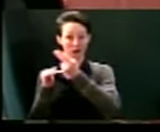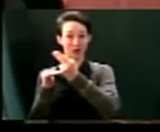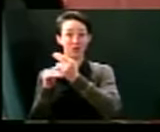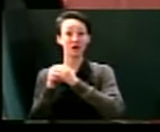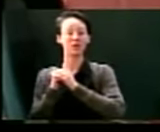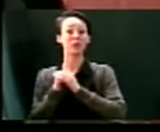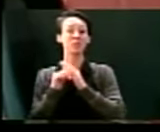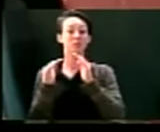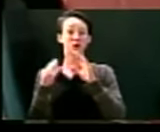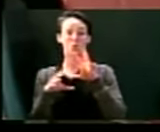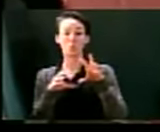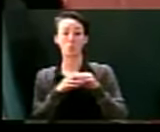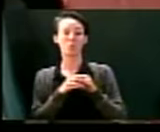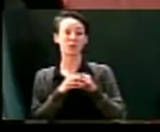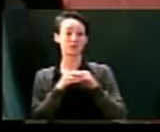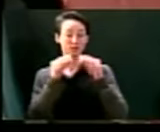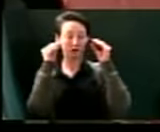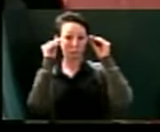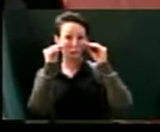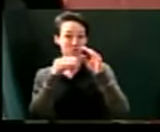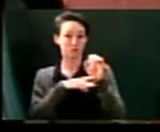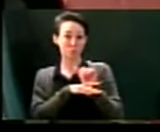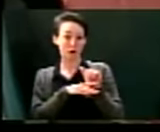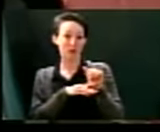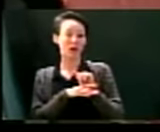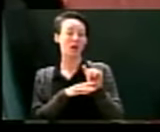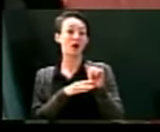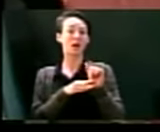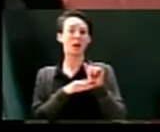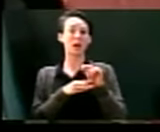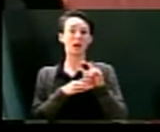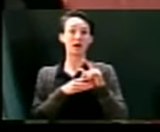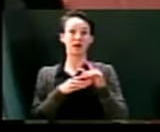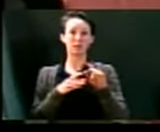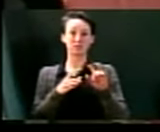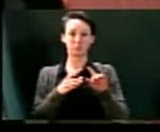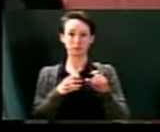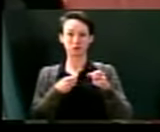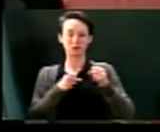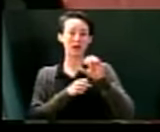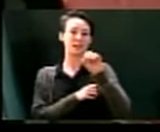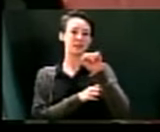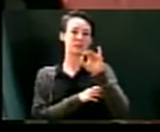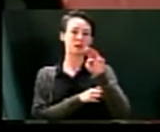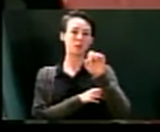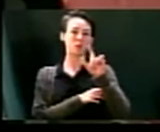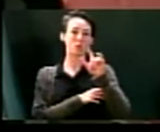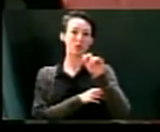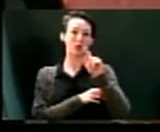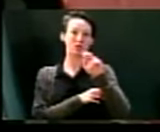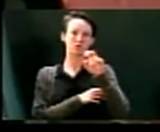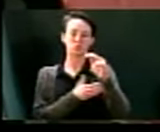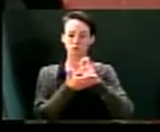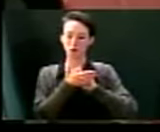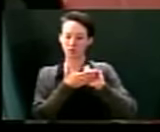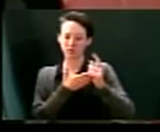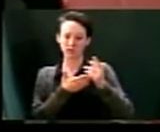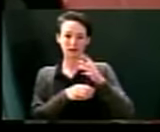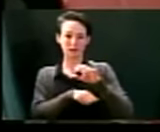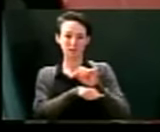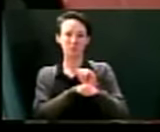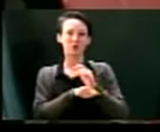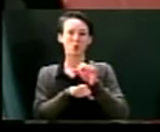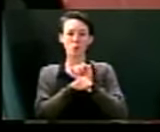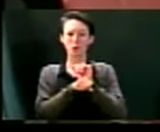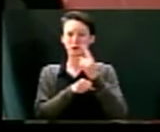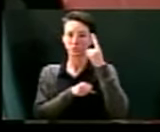incorporates instructional practices such as simulations, cooperative learning projects, writing assignments, and even works to develop a